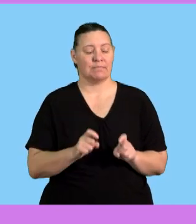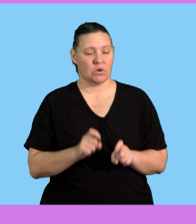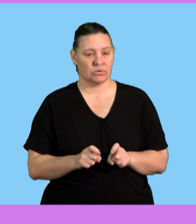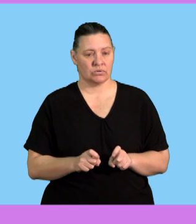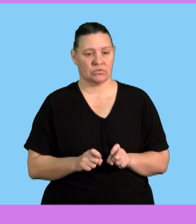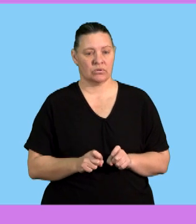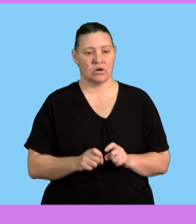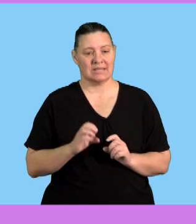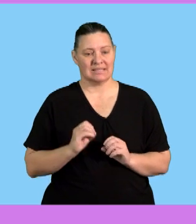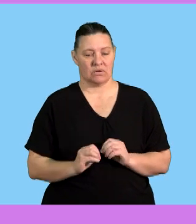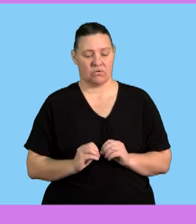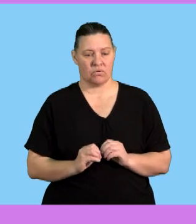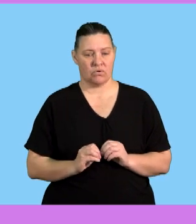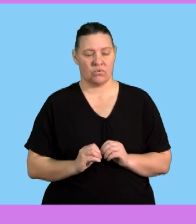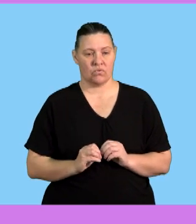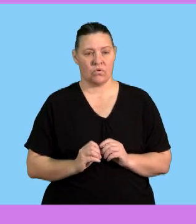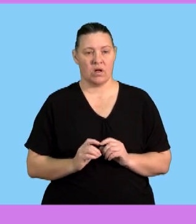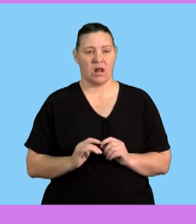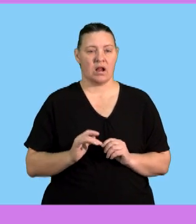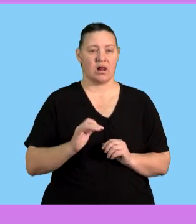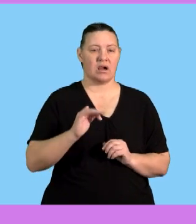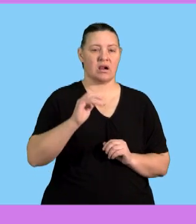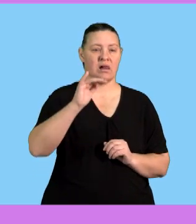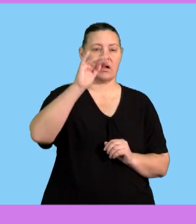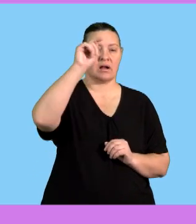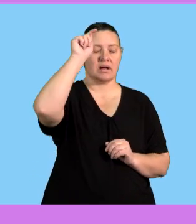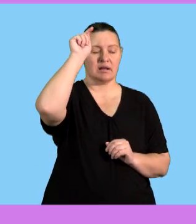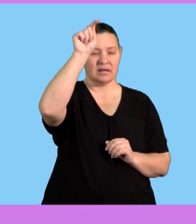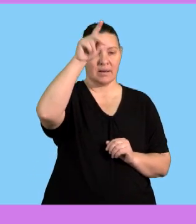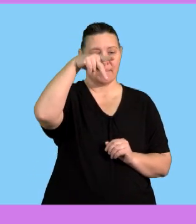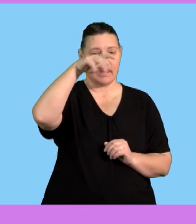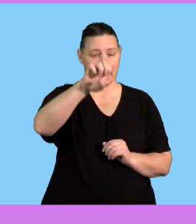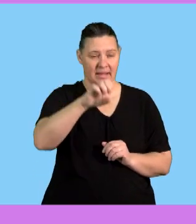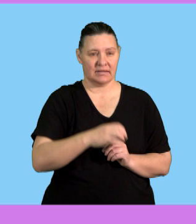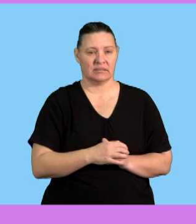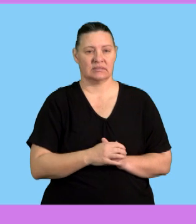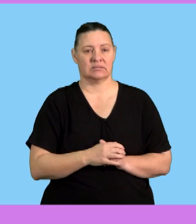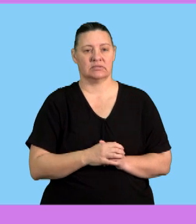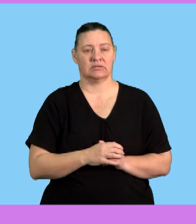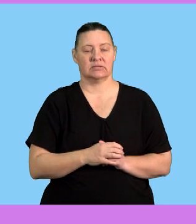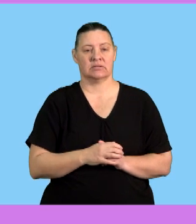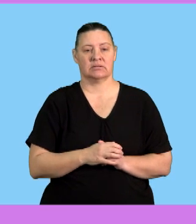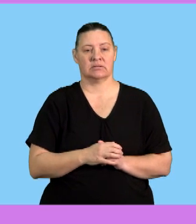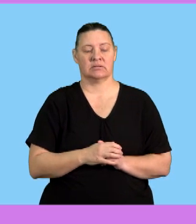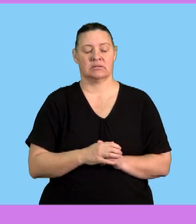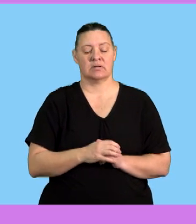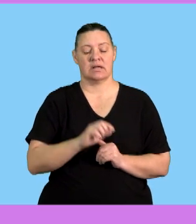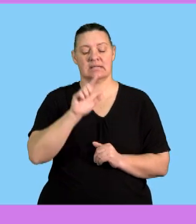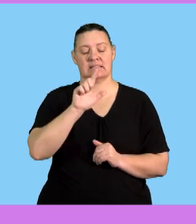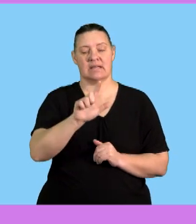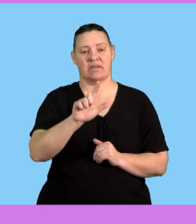it says 0. Then when you travel along up there, it gives us